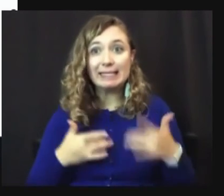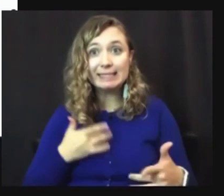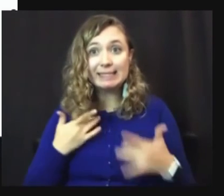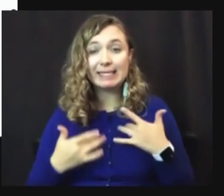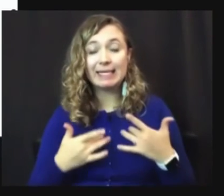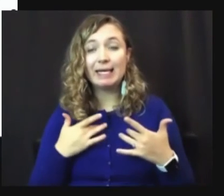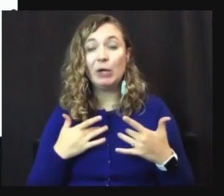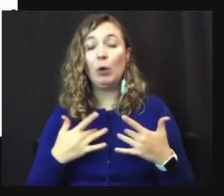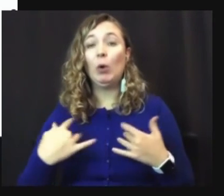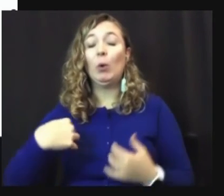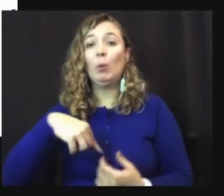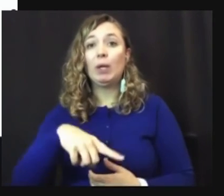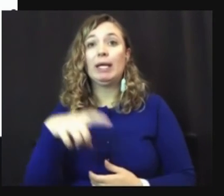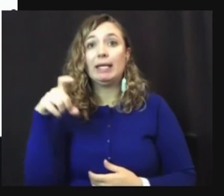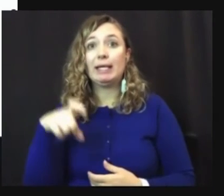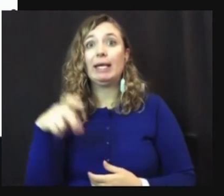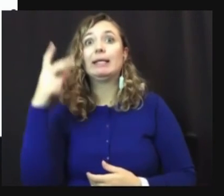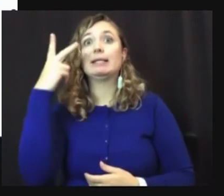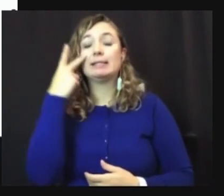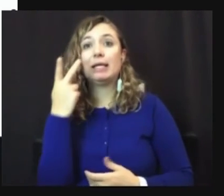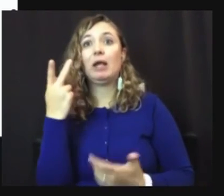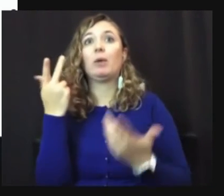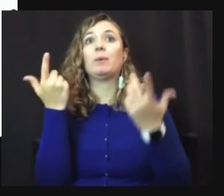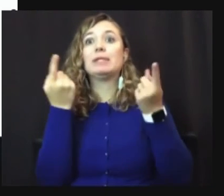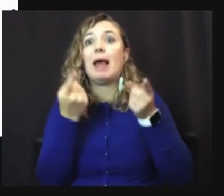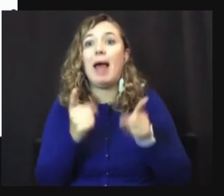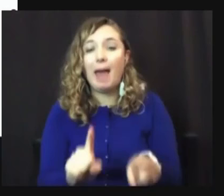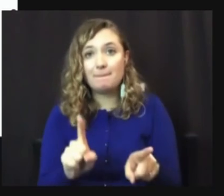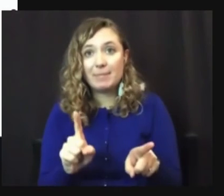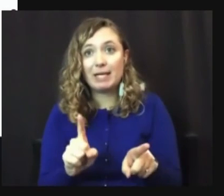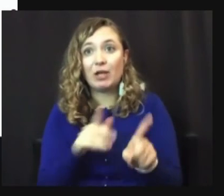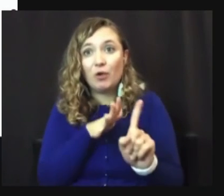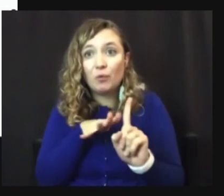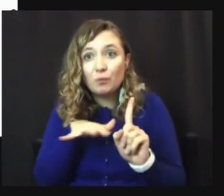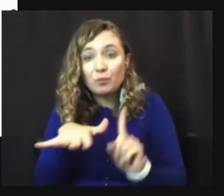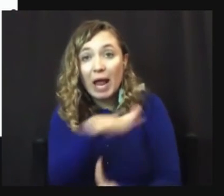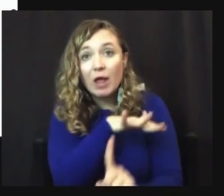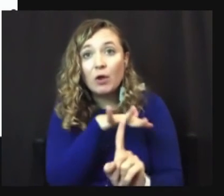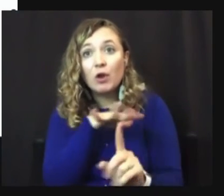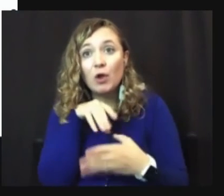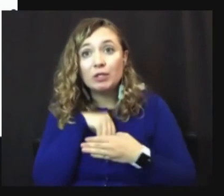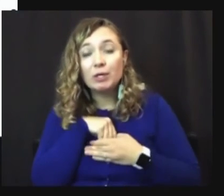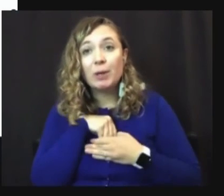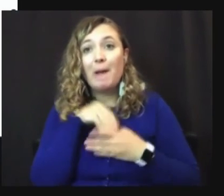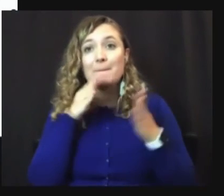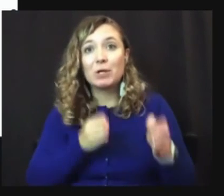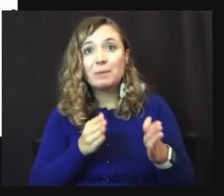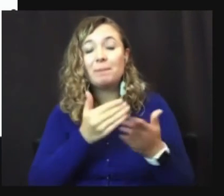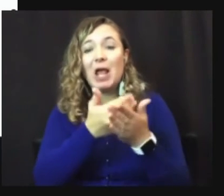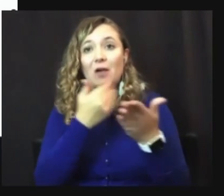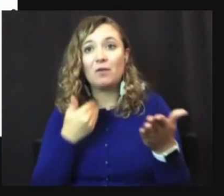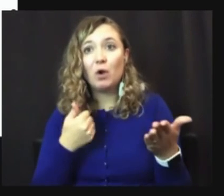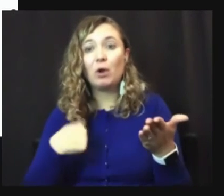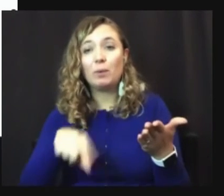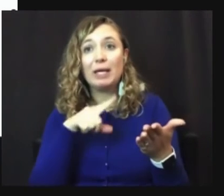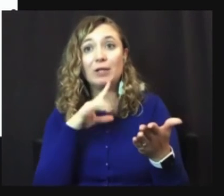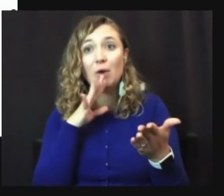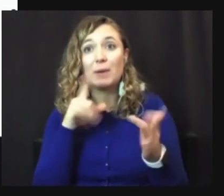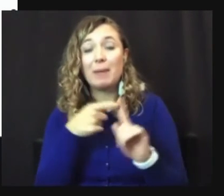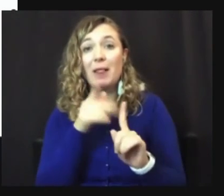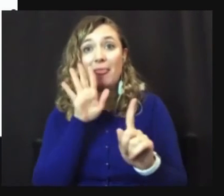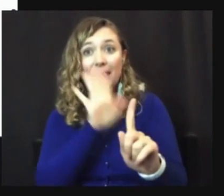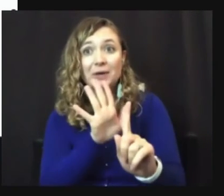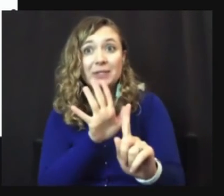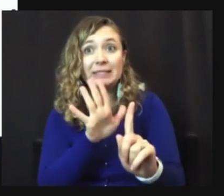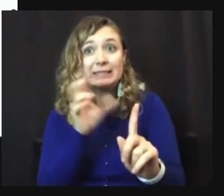we have got to see what's going on sensorially around autistics before we talk about their stem,